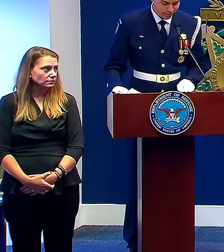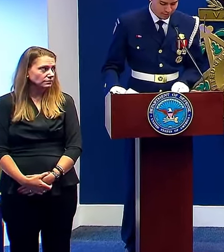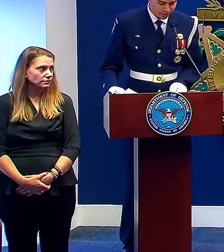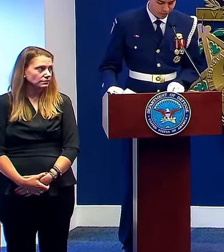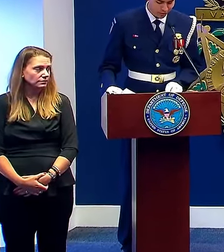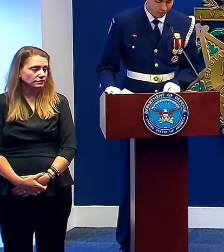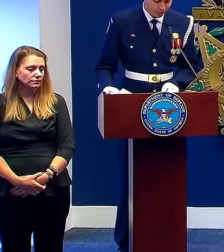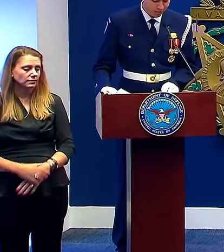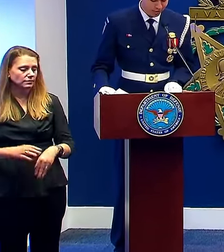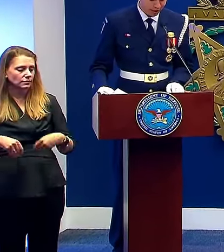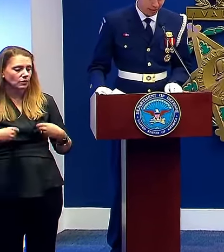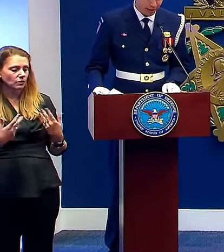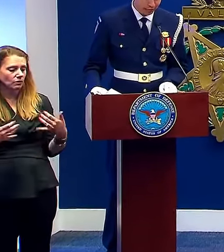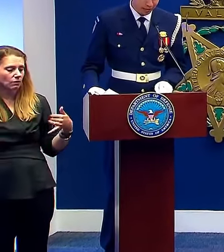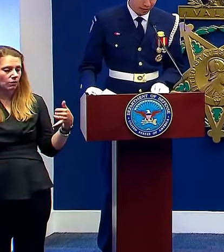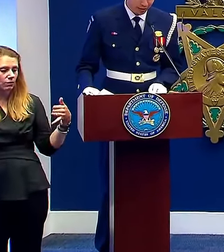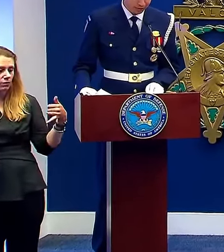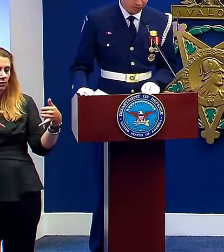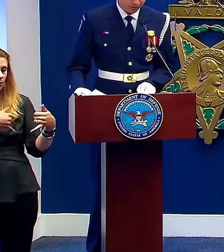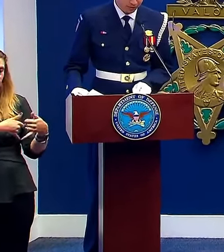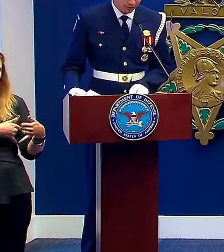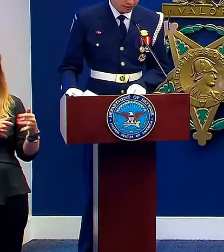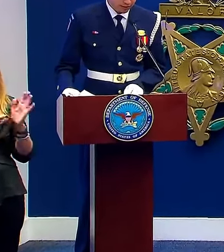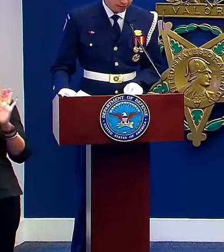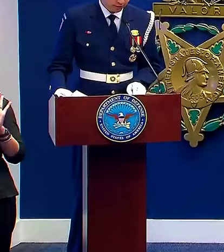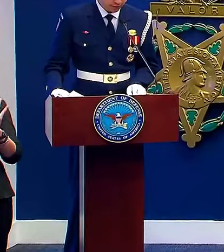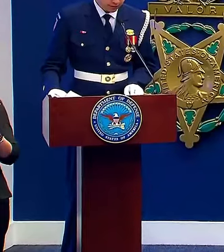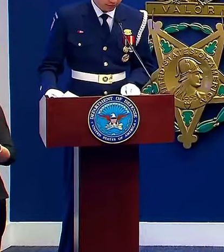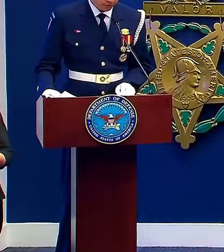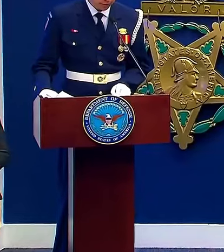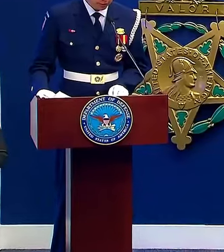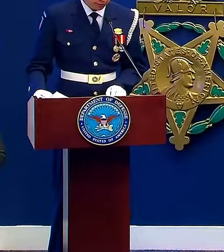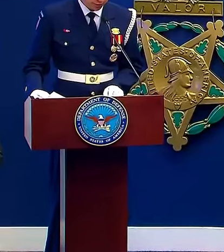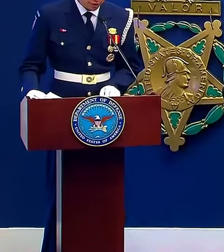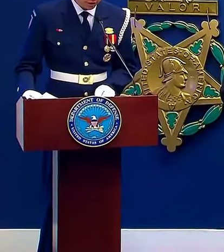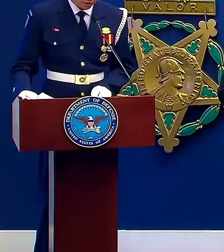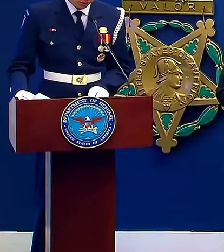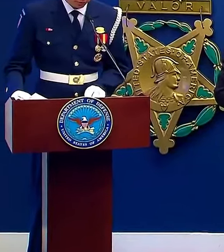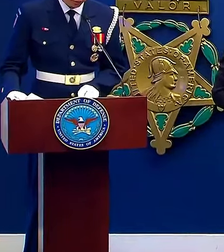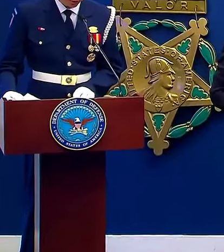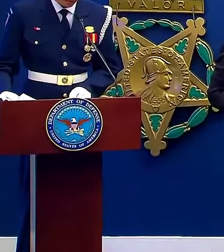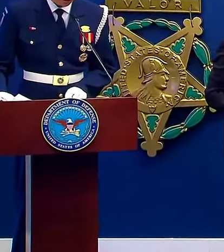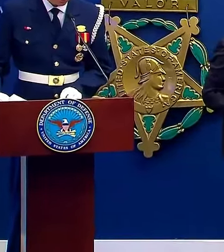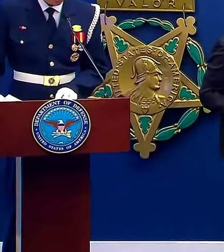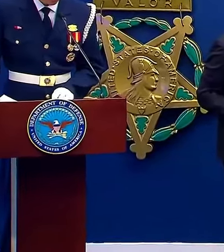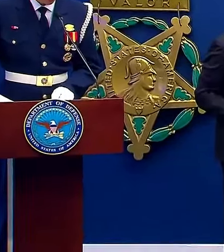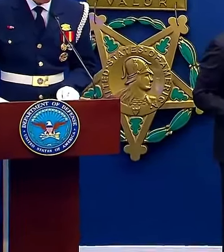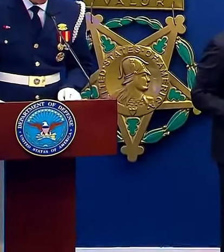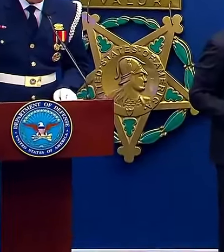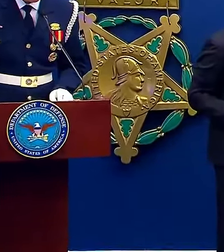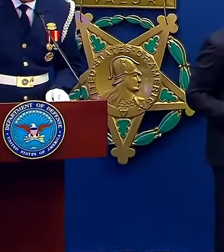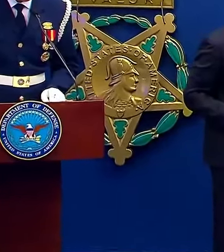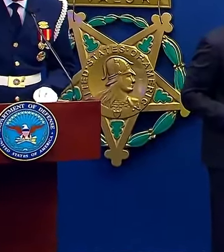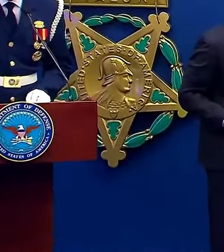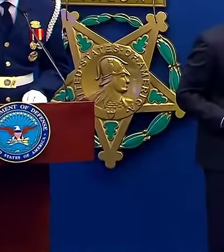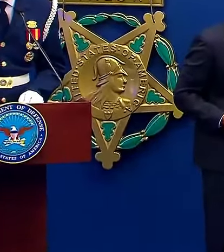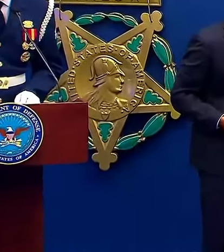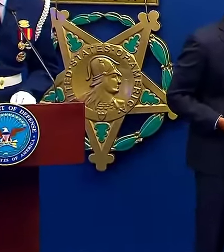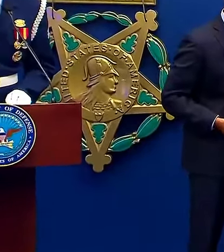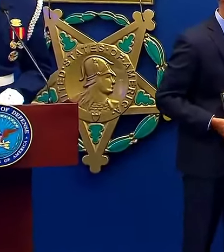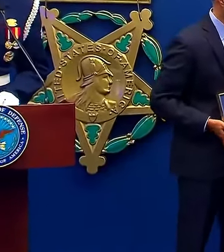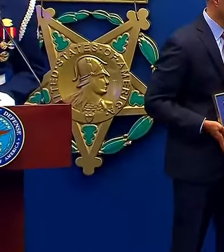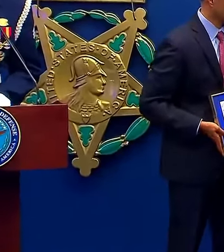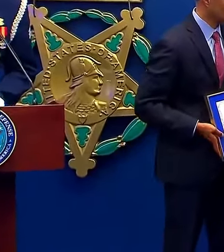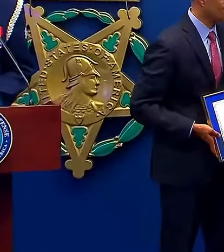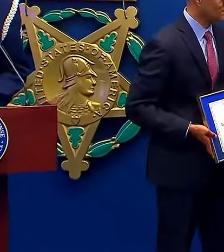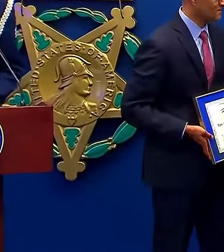Presenting the Spirit of Hope Award on behalf of the Office of the Secretary of Defense is Brigadier General Landis C. Maddox,